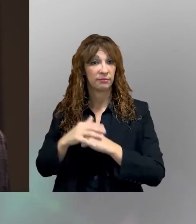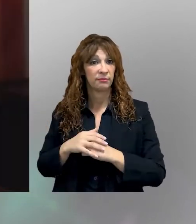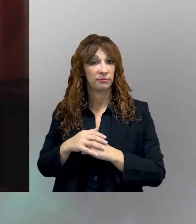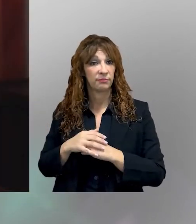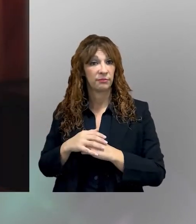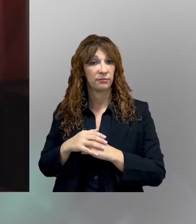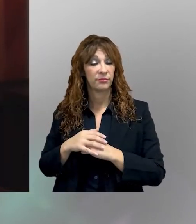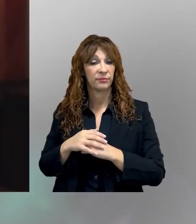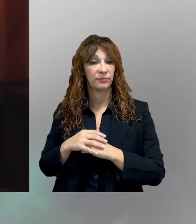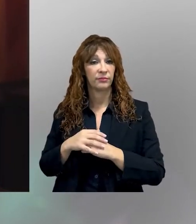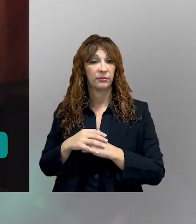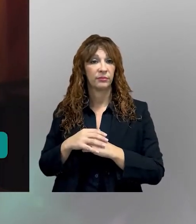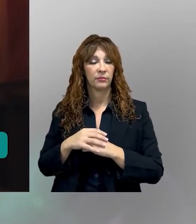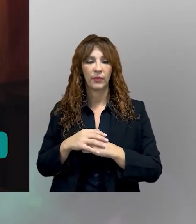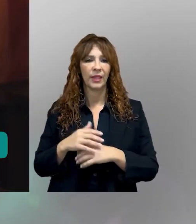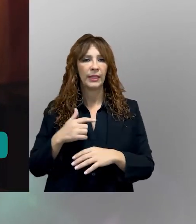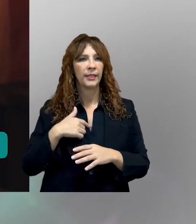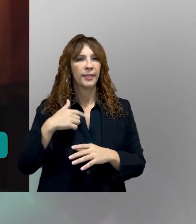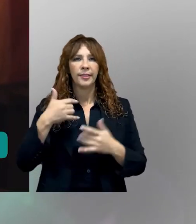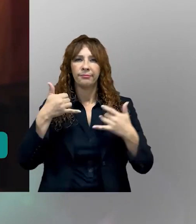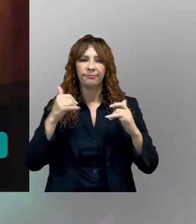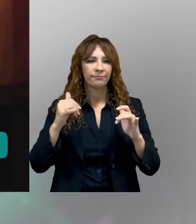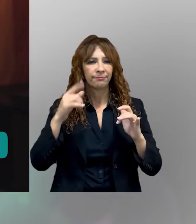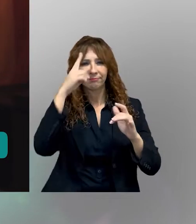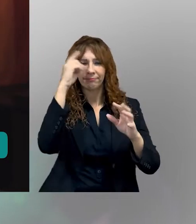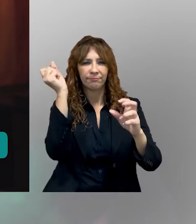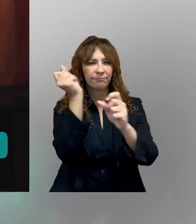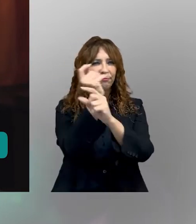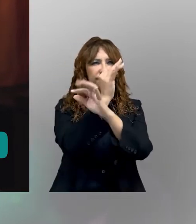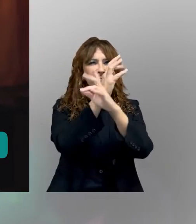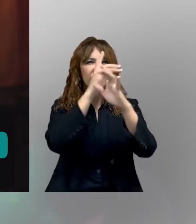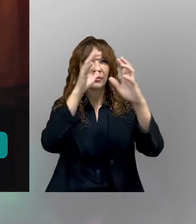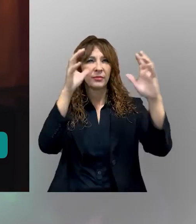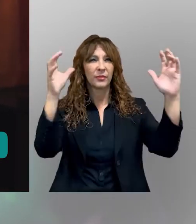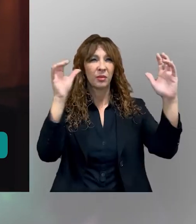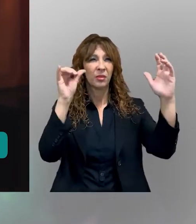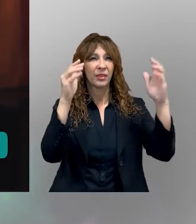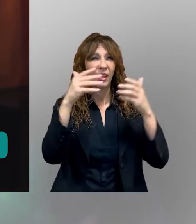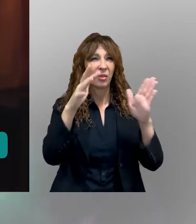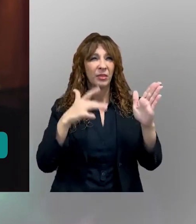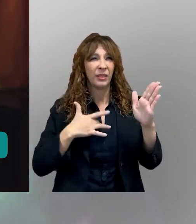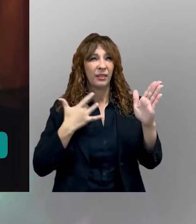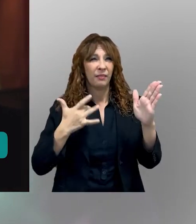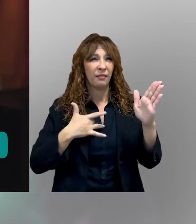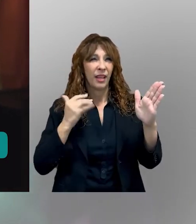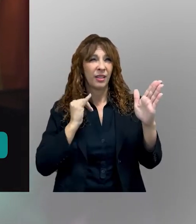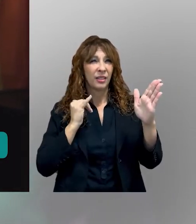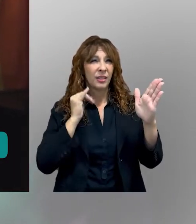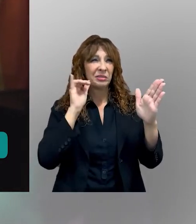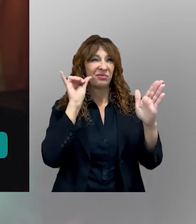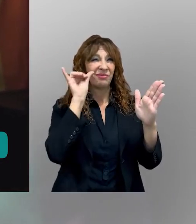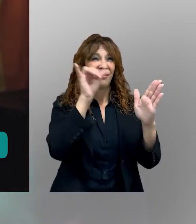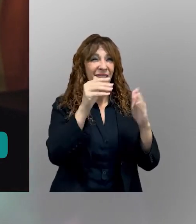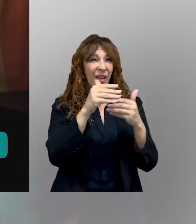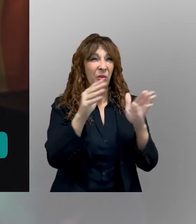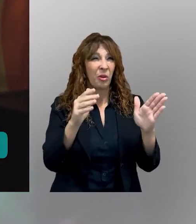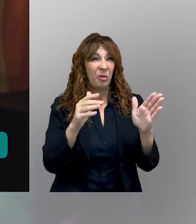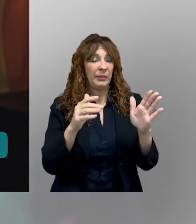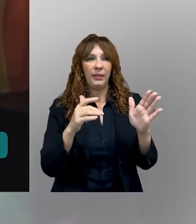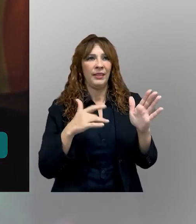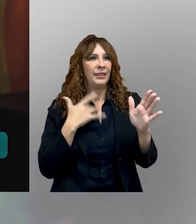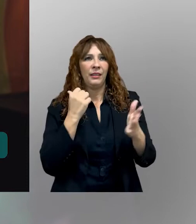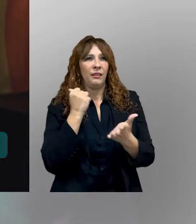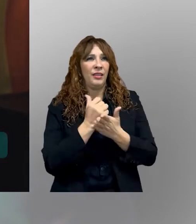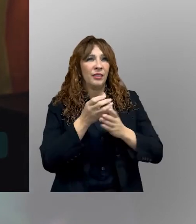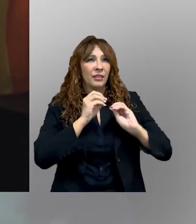seclusion. Illinois State Representative Jonathan Carroll. I can still remember the vividly what that room did, like how I felt being in that